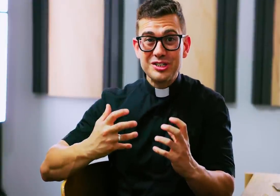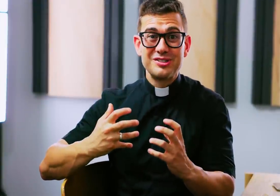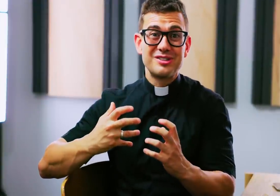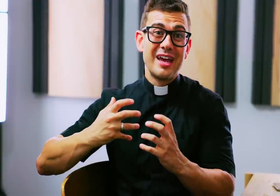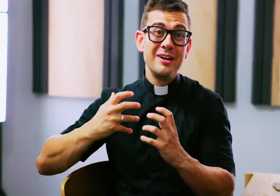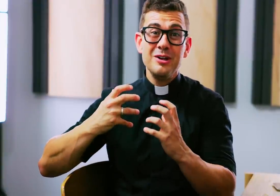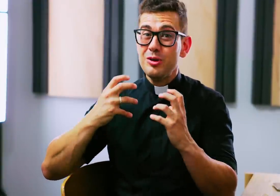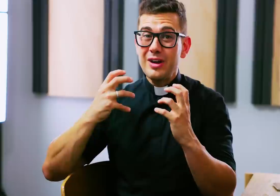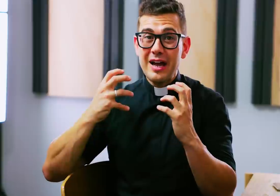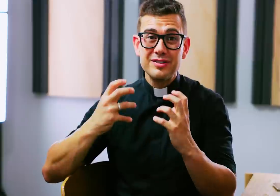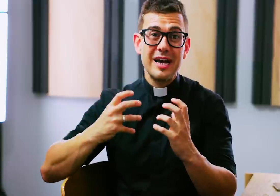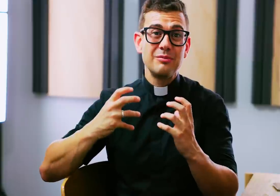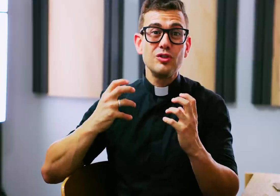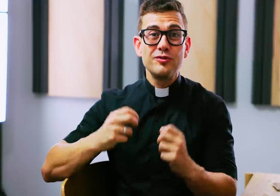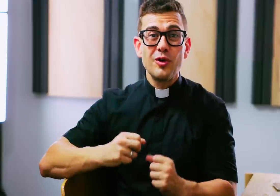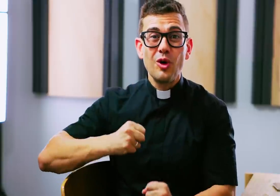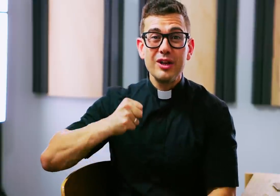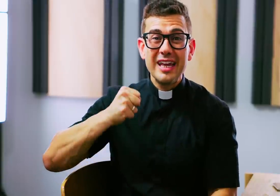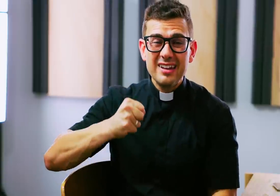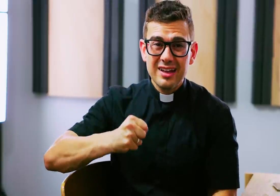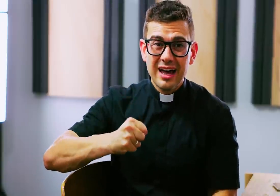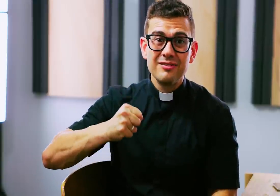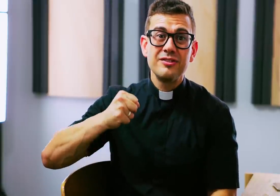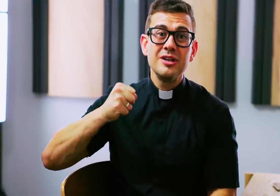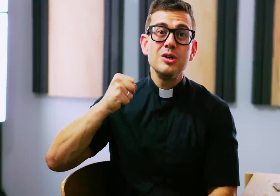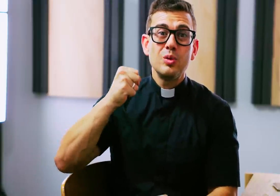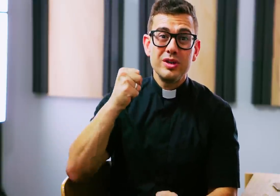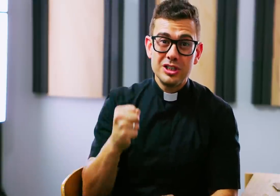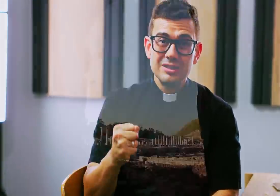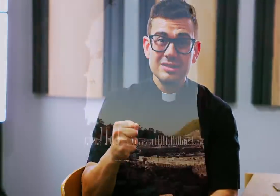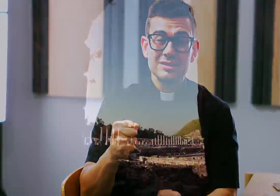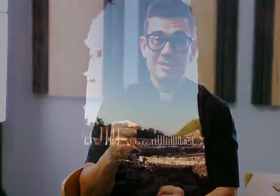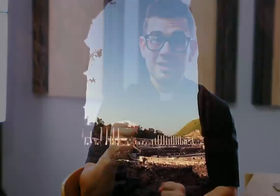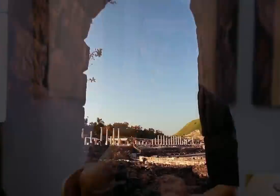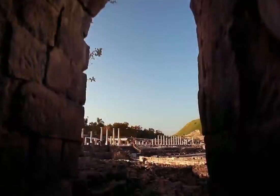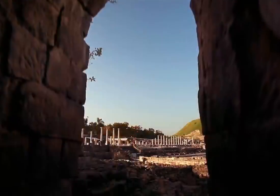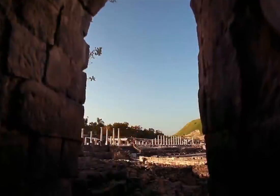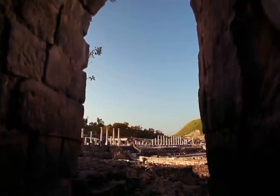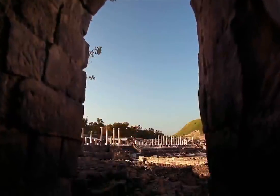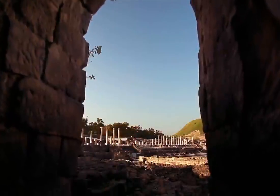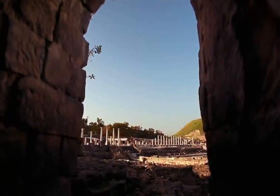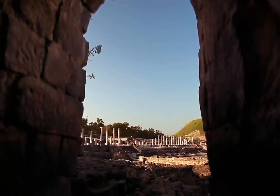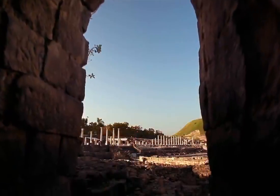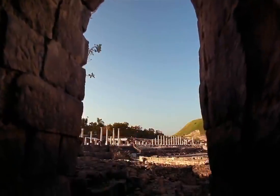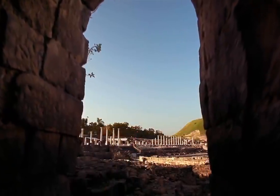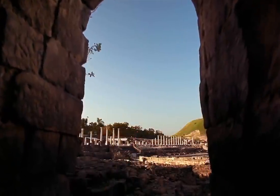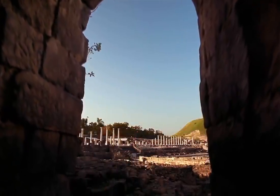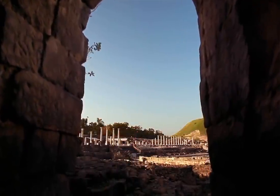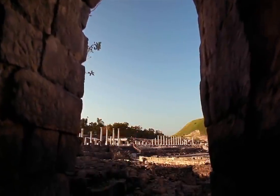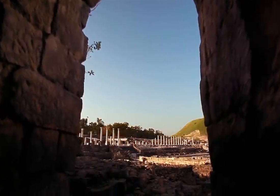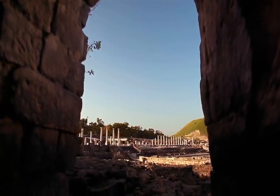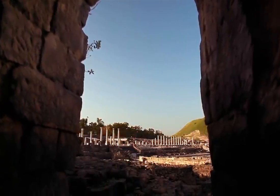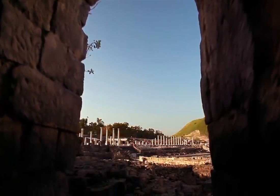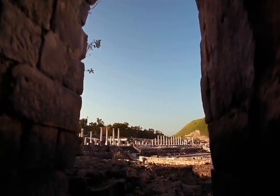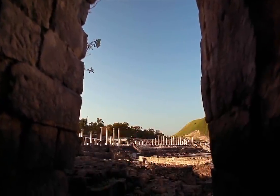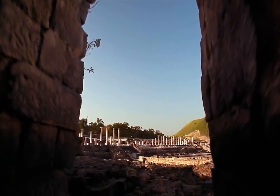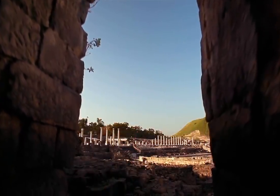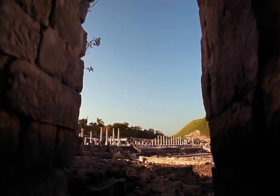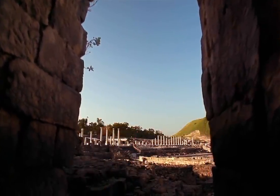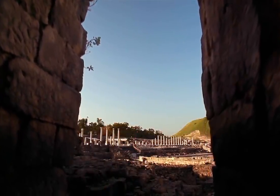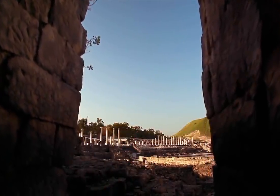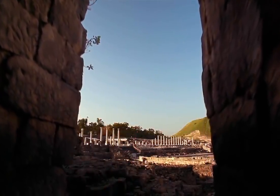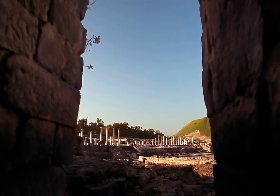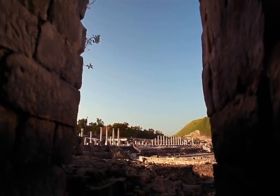have musicians there. We're going to have time to fall in love with Jesus. The spaces are limited, and we invite